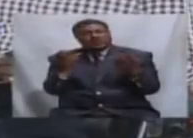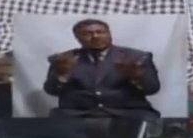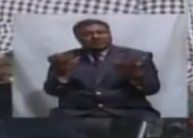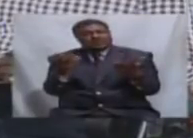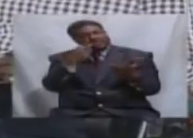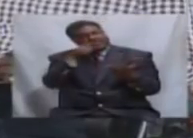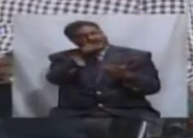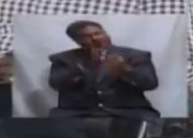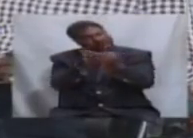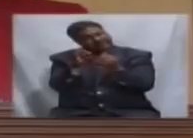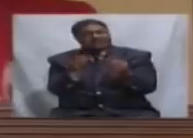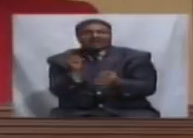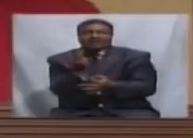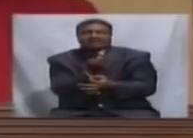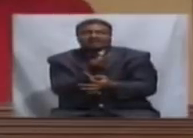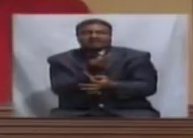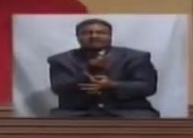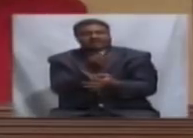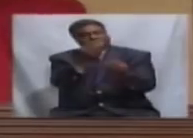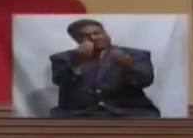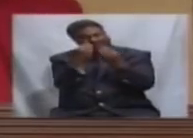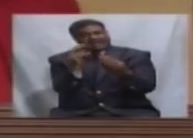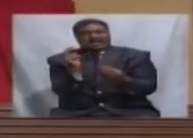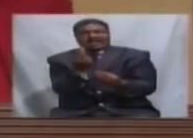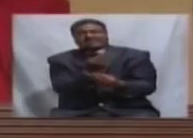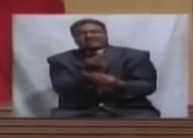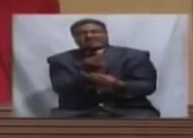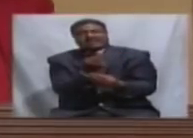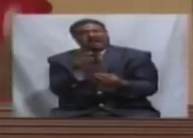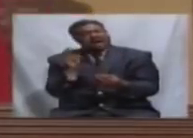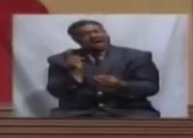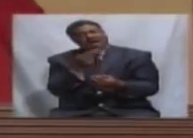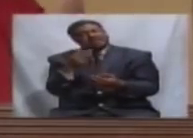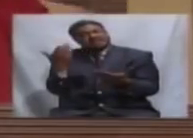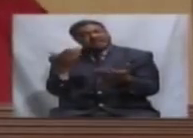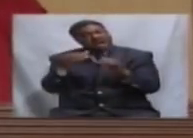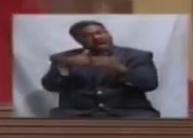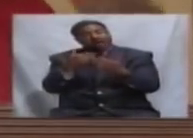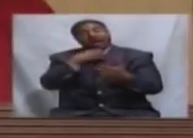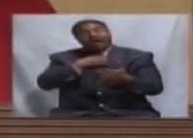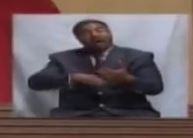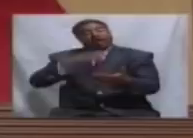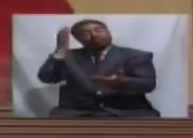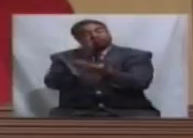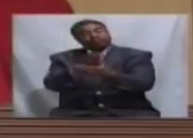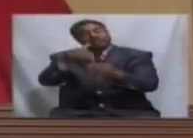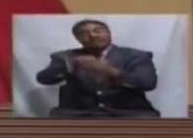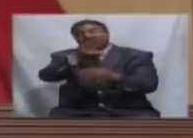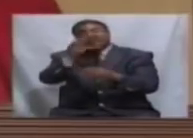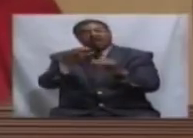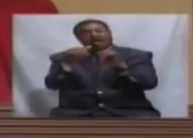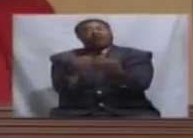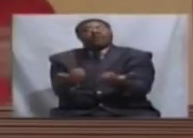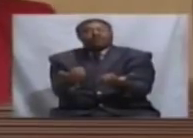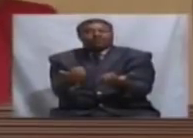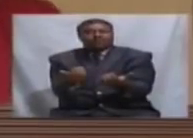blackmailing, isn't it? You have to tell us, where do we stand going forward to reduce hunger in Africa and Zambia with